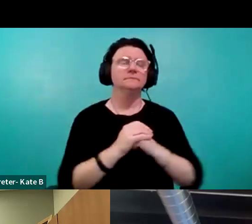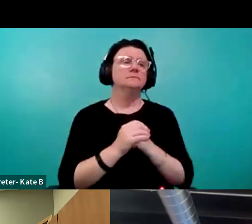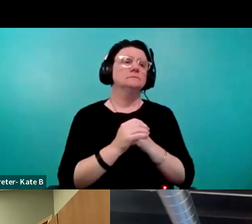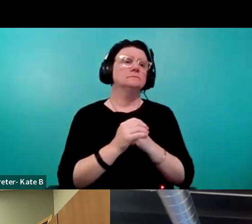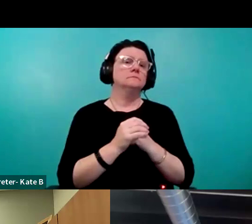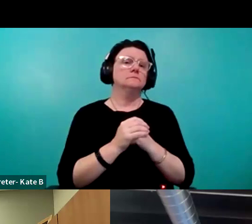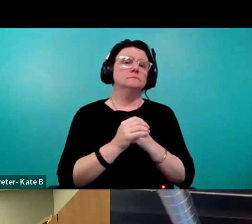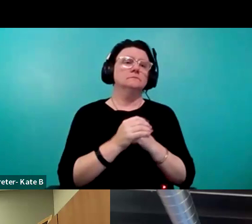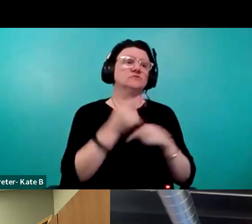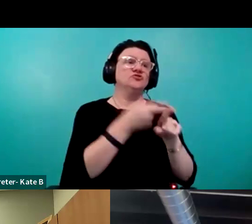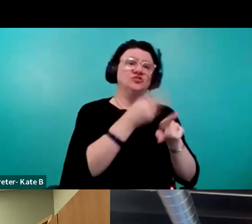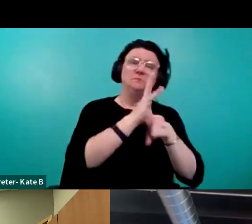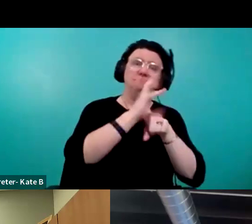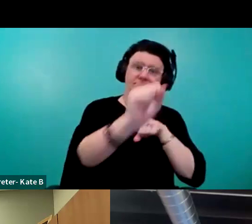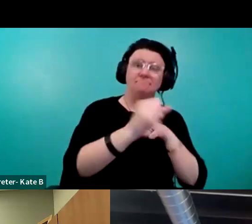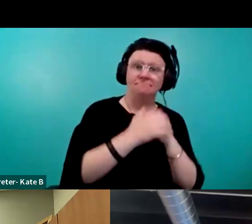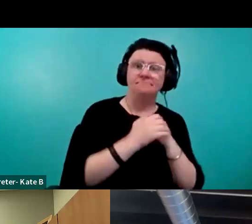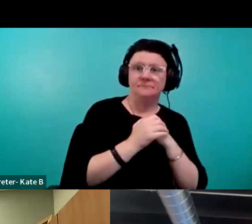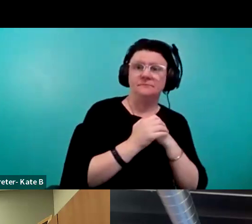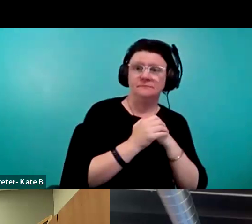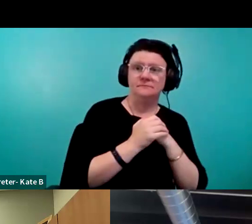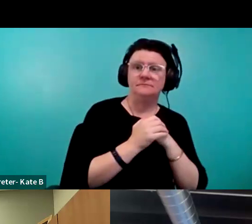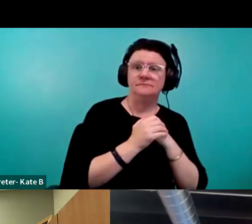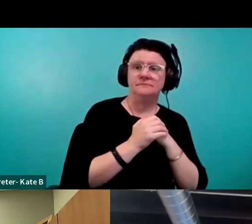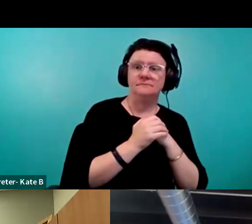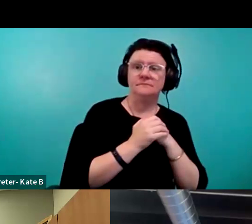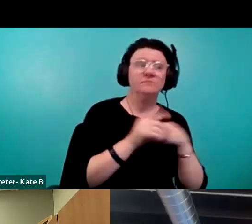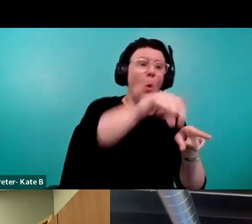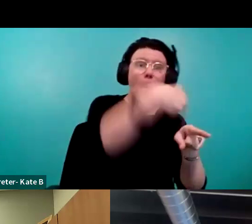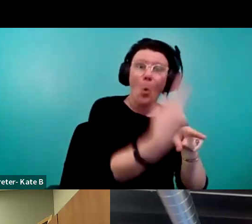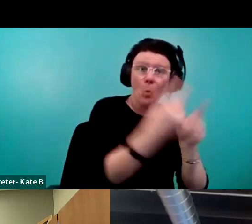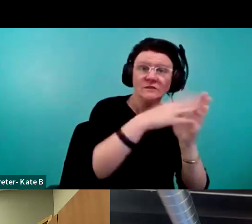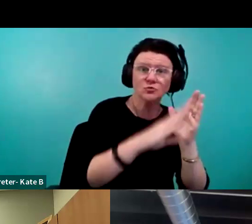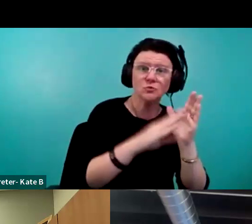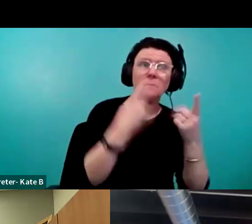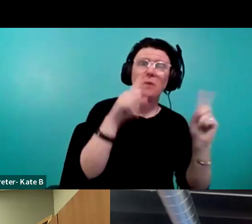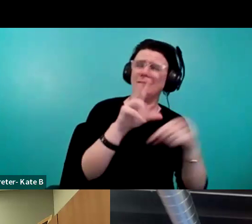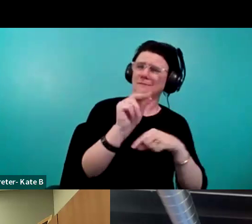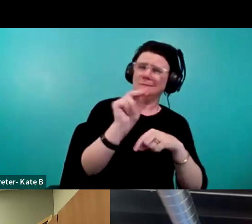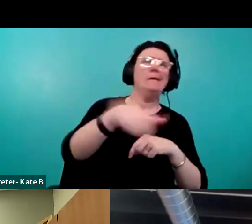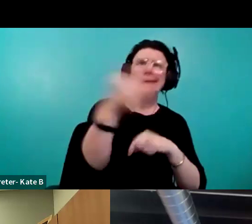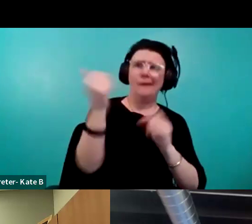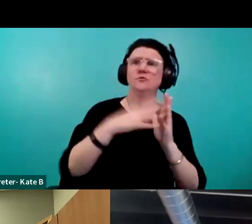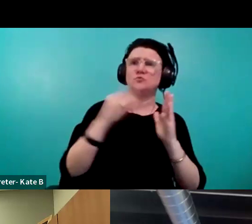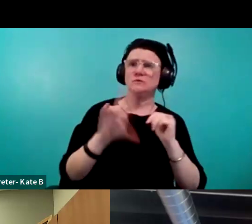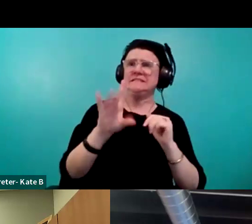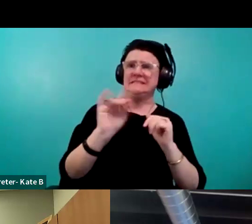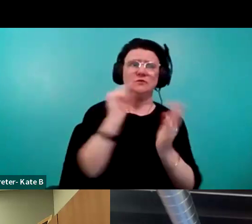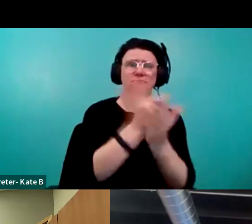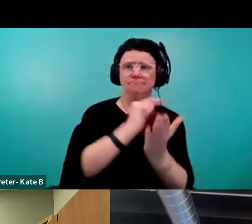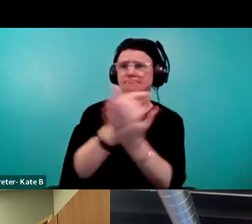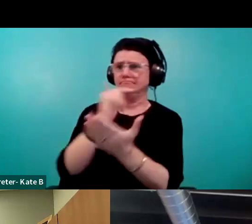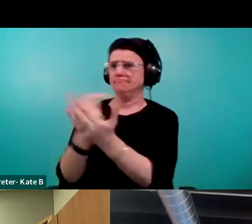has thrived there. And like her, we have other students that have graduated from our